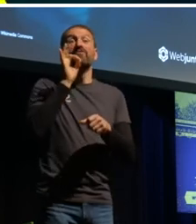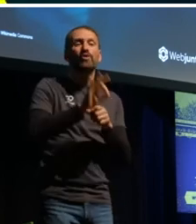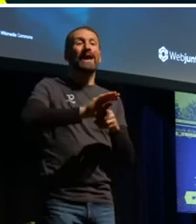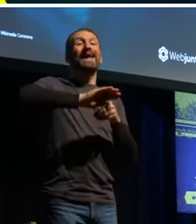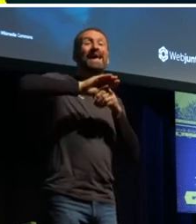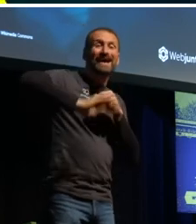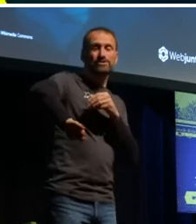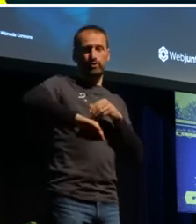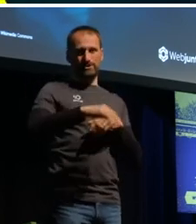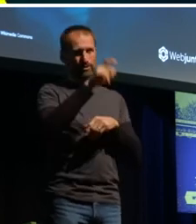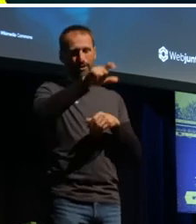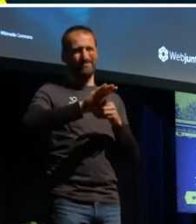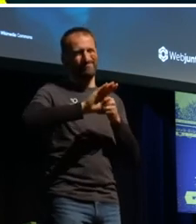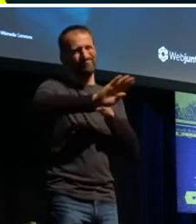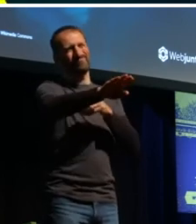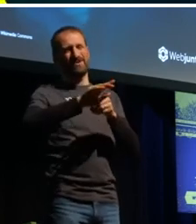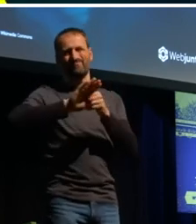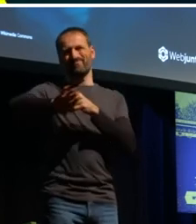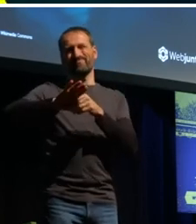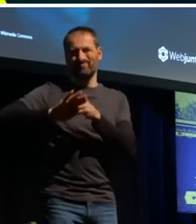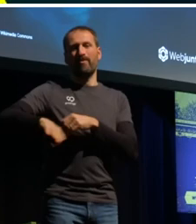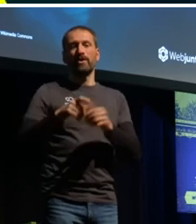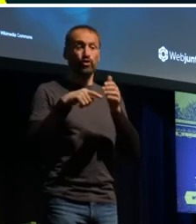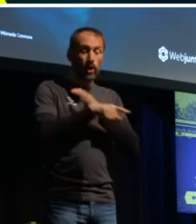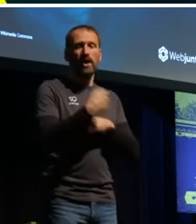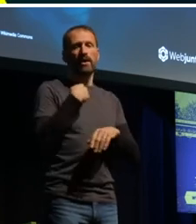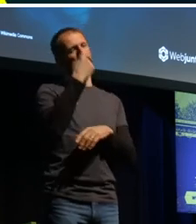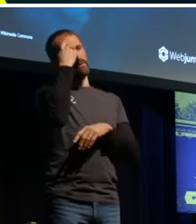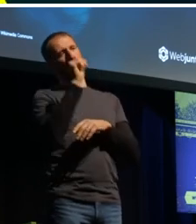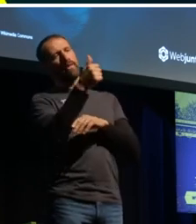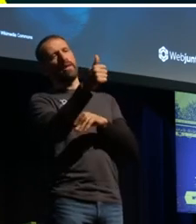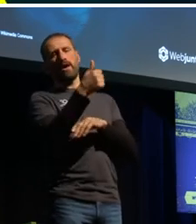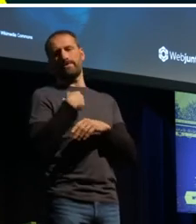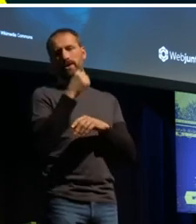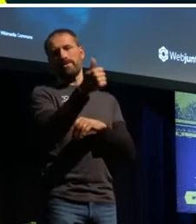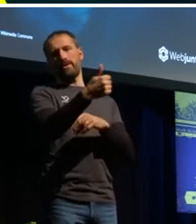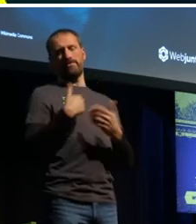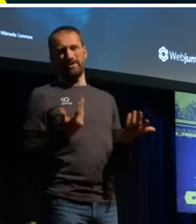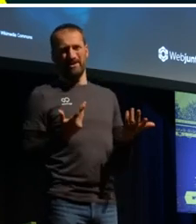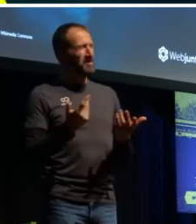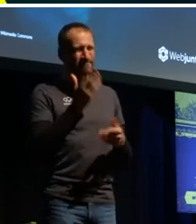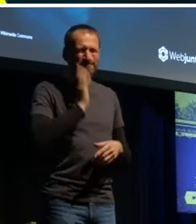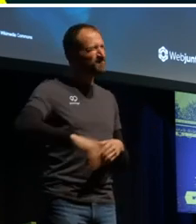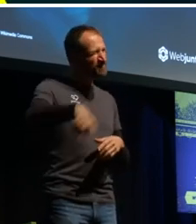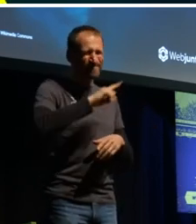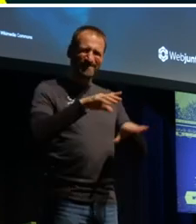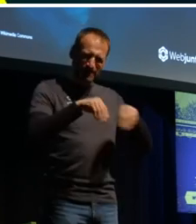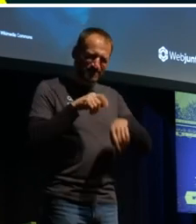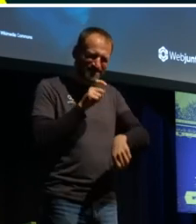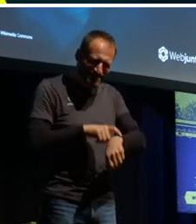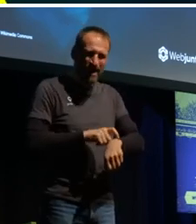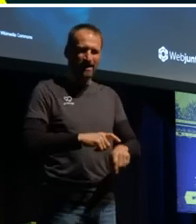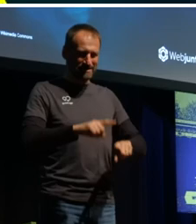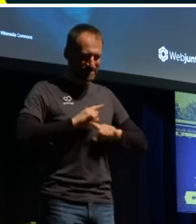So, you know, it's natural to make assumptions when you first see someone. But we should all take the time to challenge ourselves to